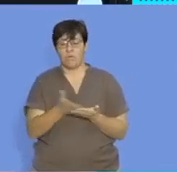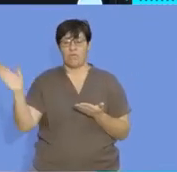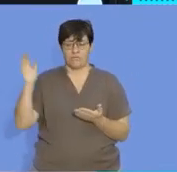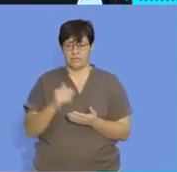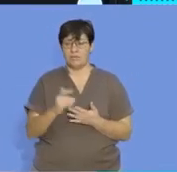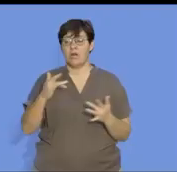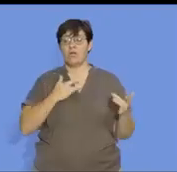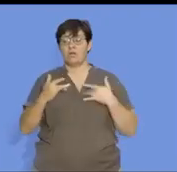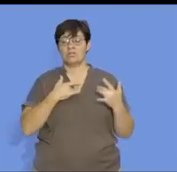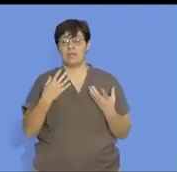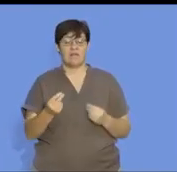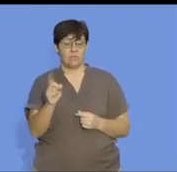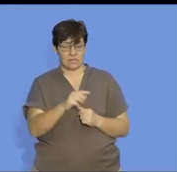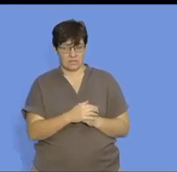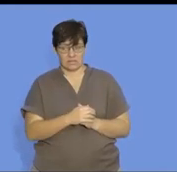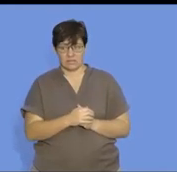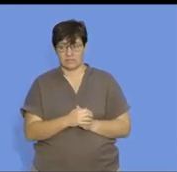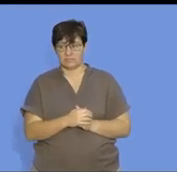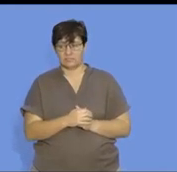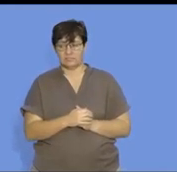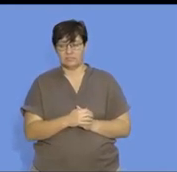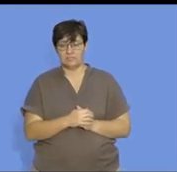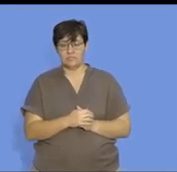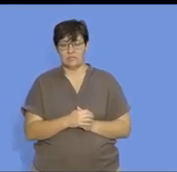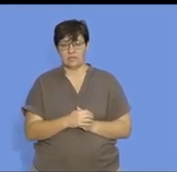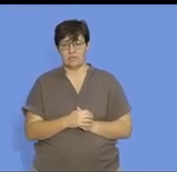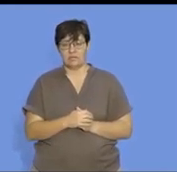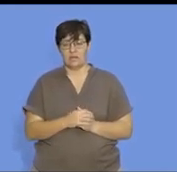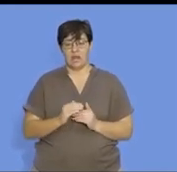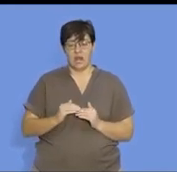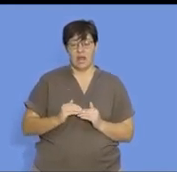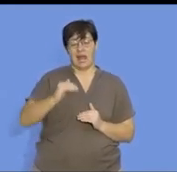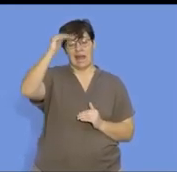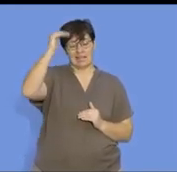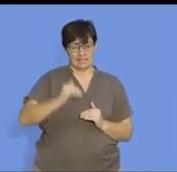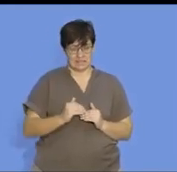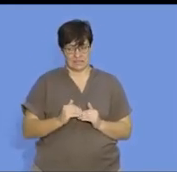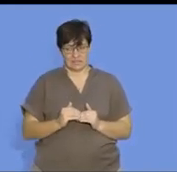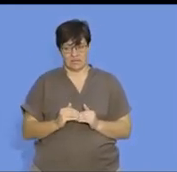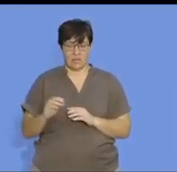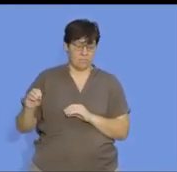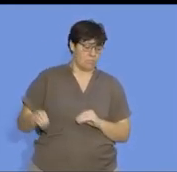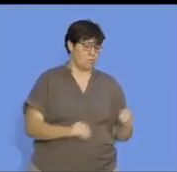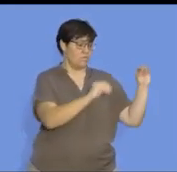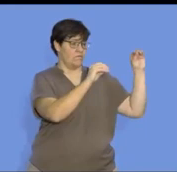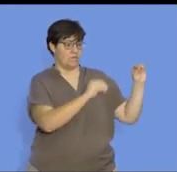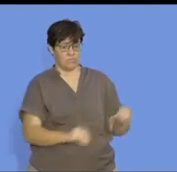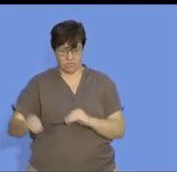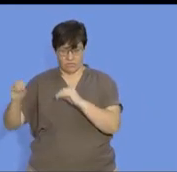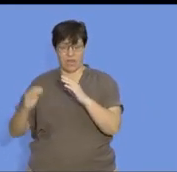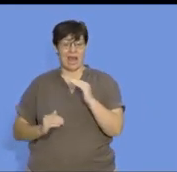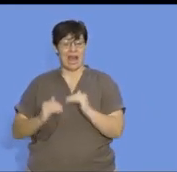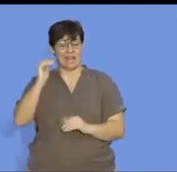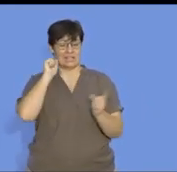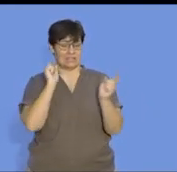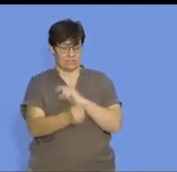I'm concerned about is its difference in height when it moves, okay? And